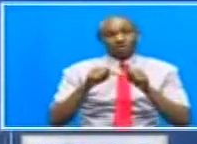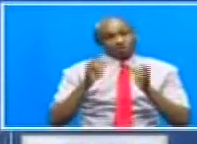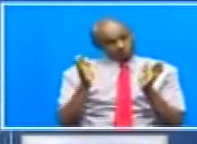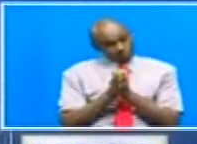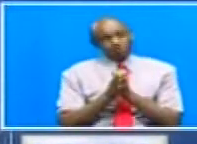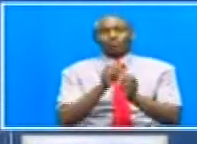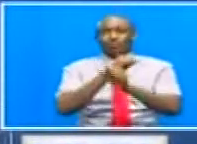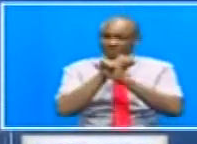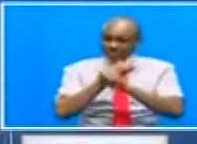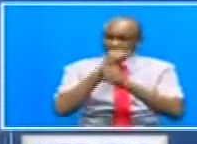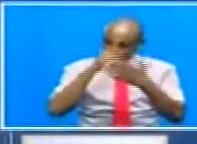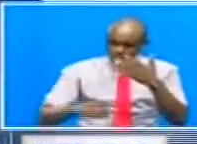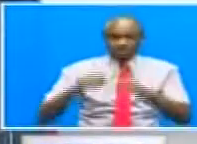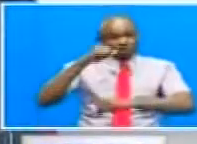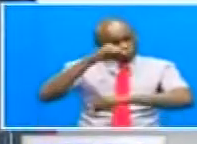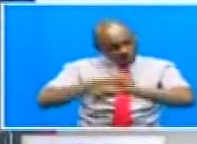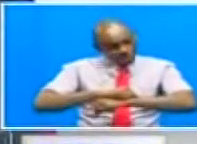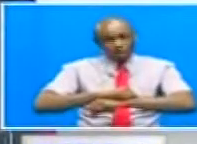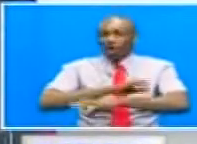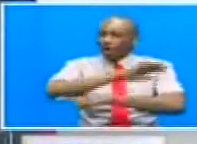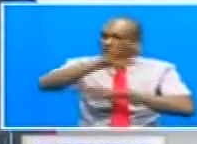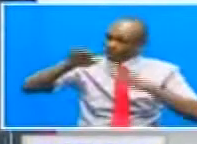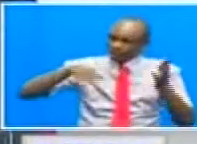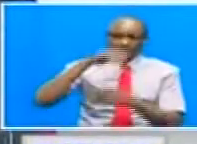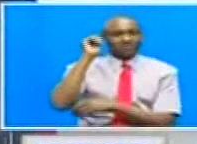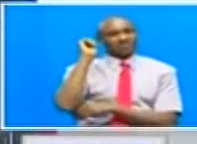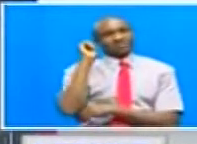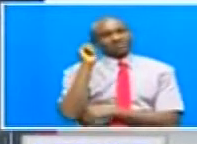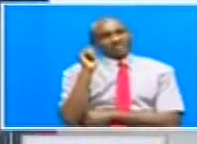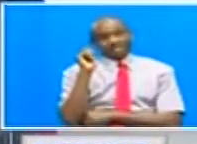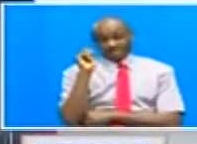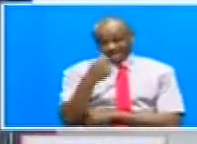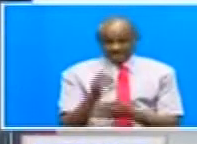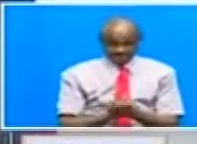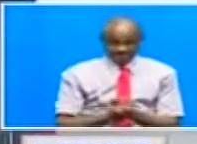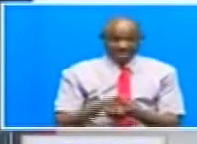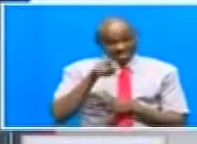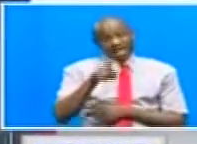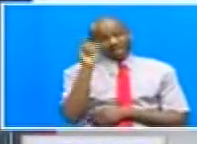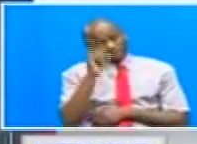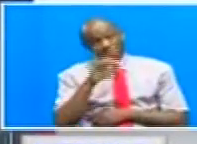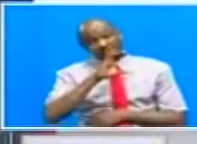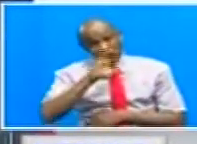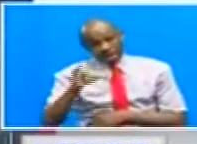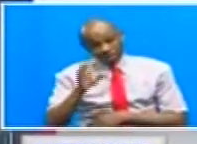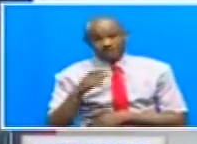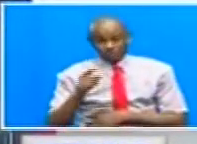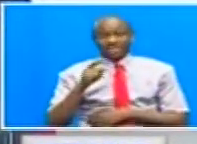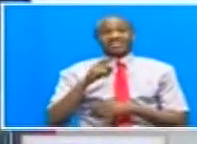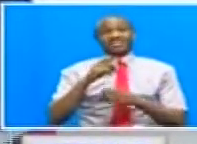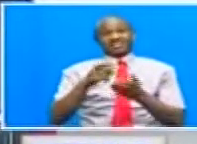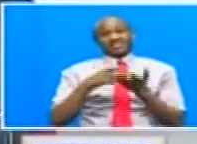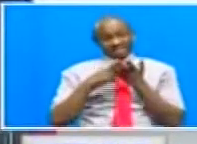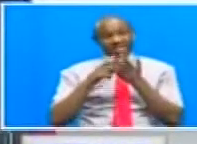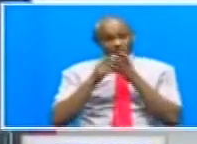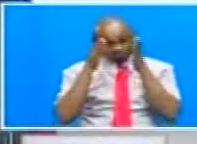the protection of schools across the county, of course, here in Nairobi County, where we based our discussion.